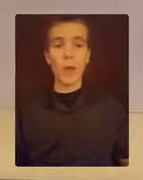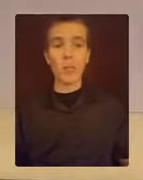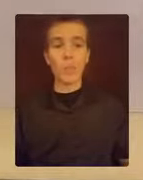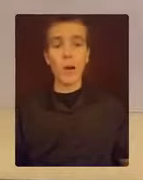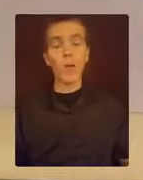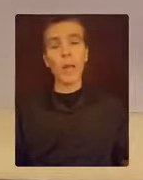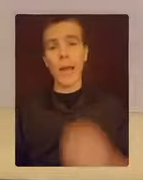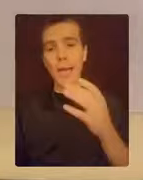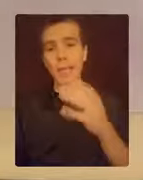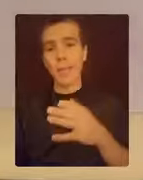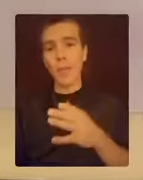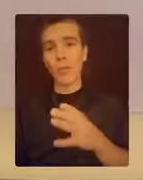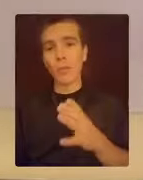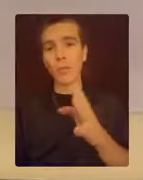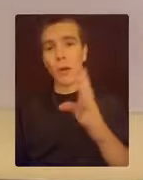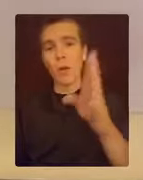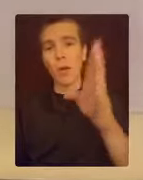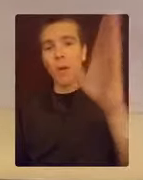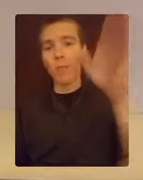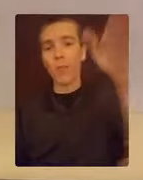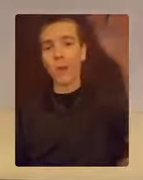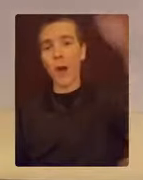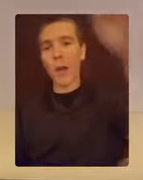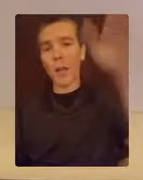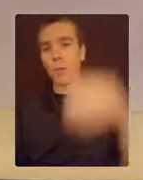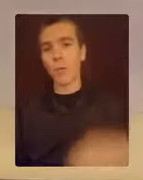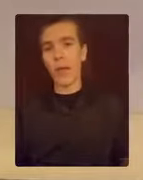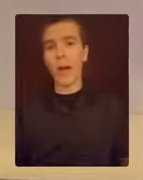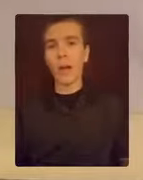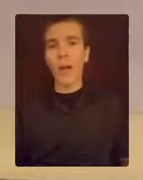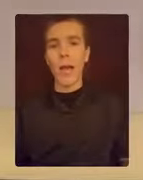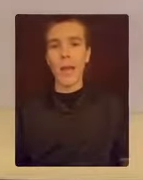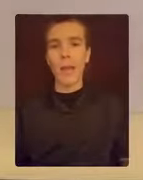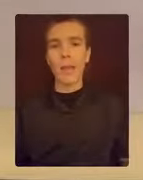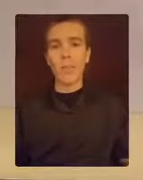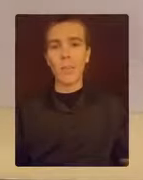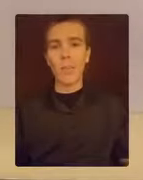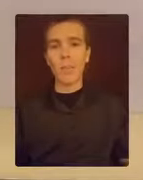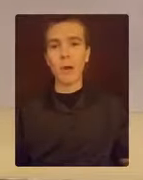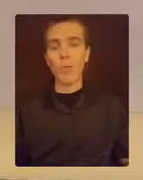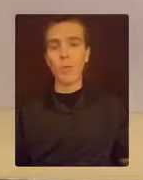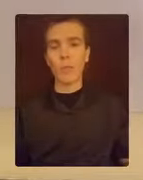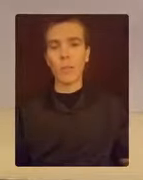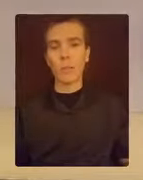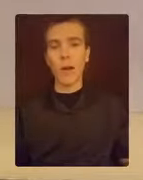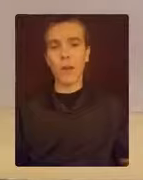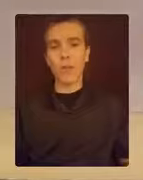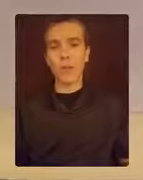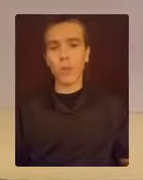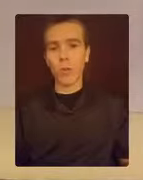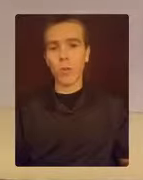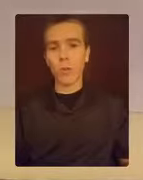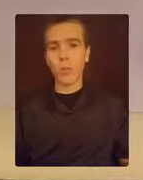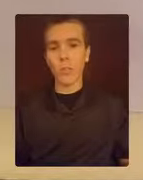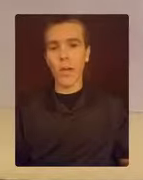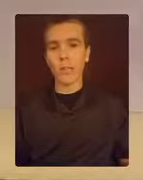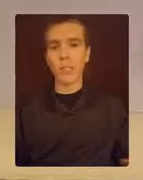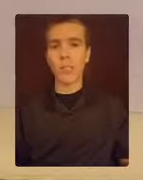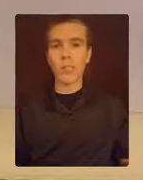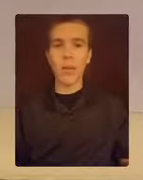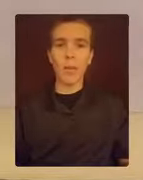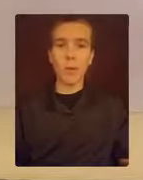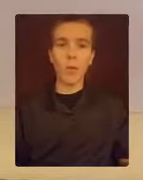got on his boat, and as he pulled his boat off of the dock and pulled out, a speedboat that was out of control